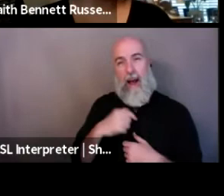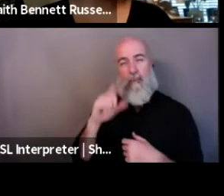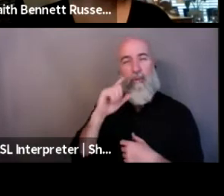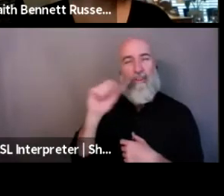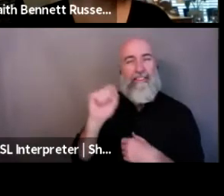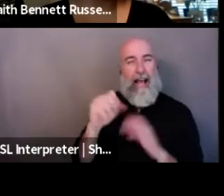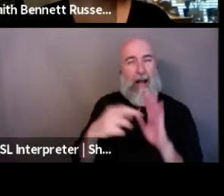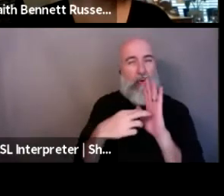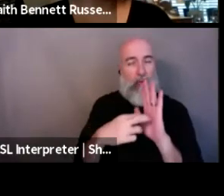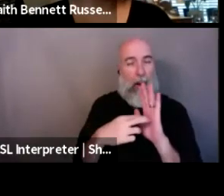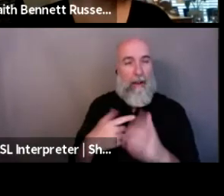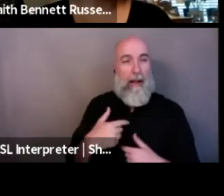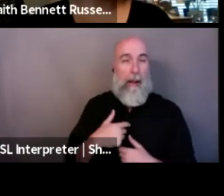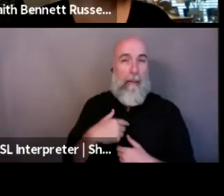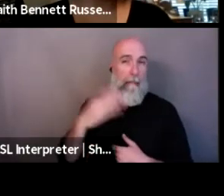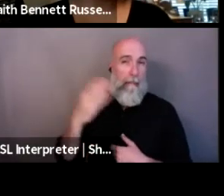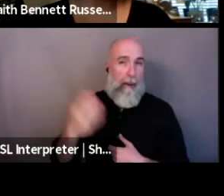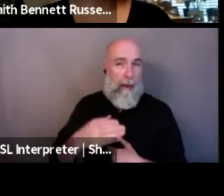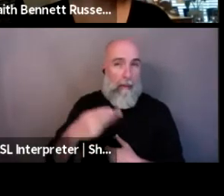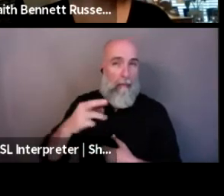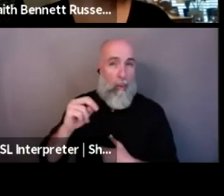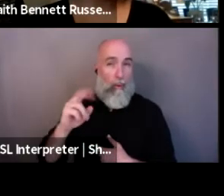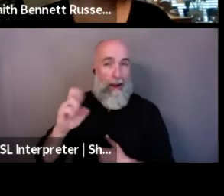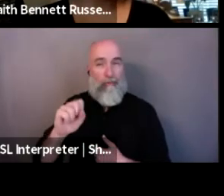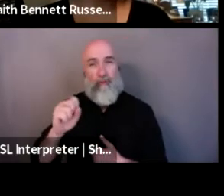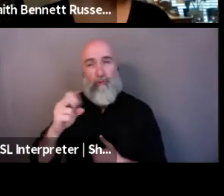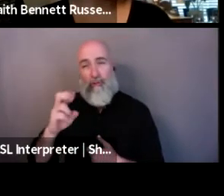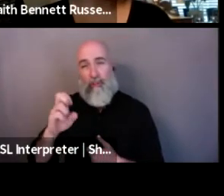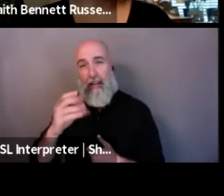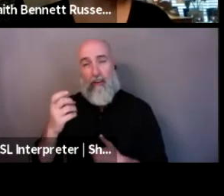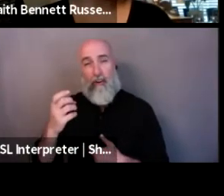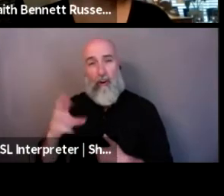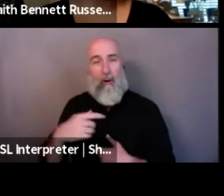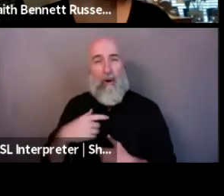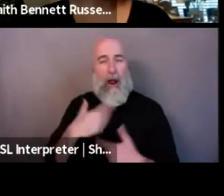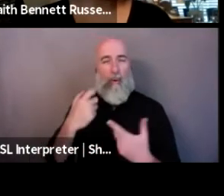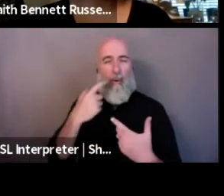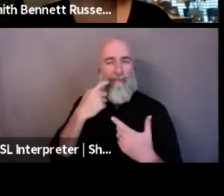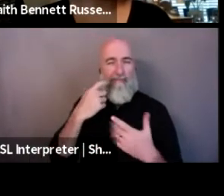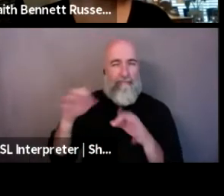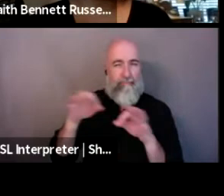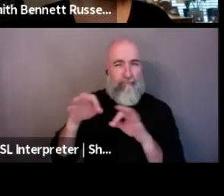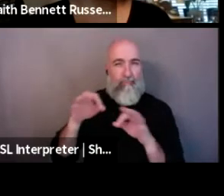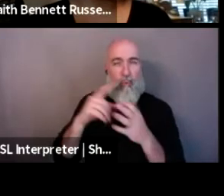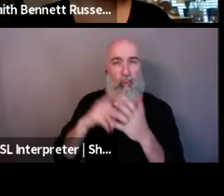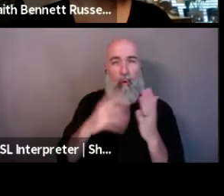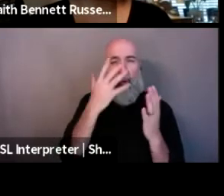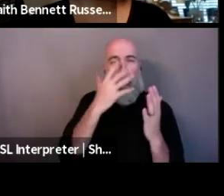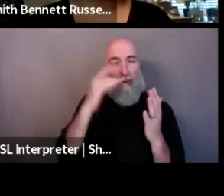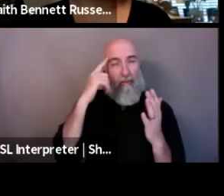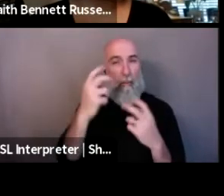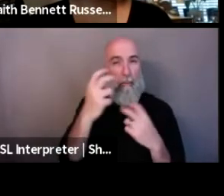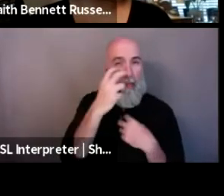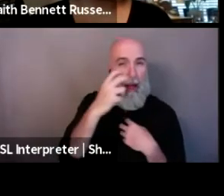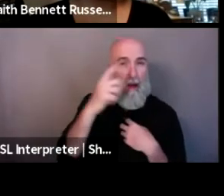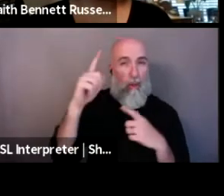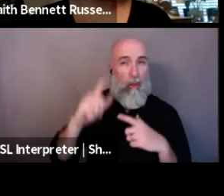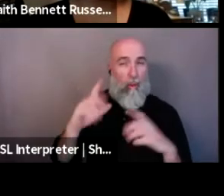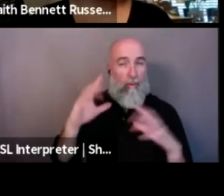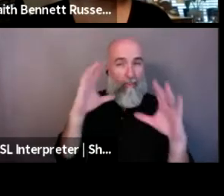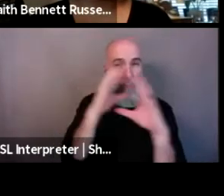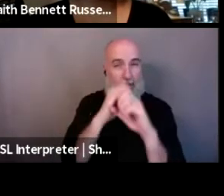I'll give a brief physical description of myself for blind and low vision audience members. I am a